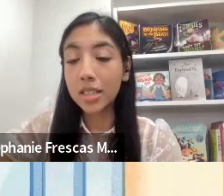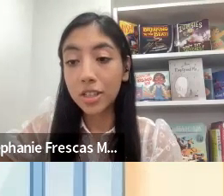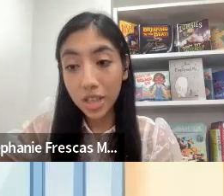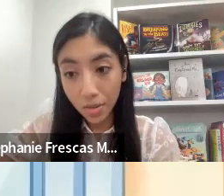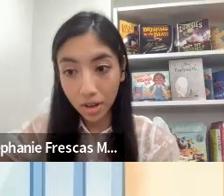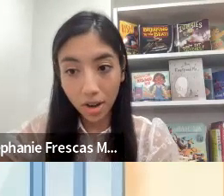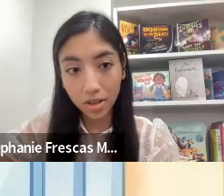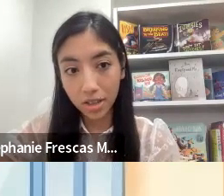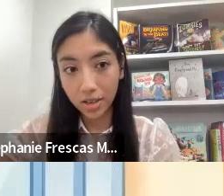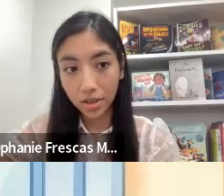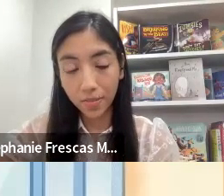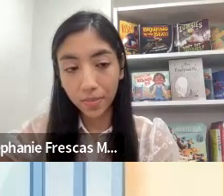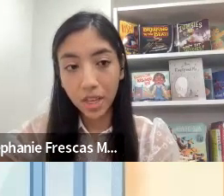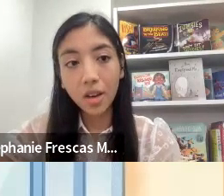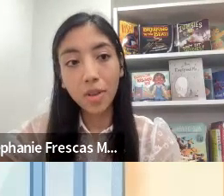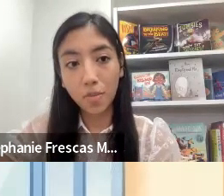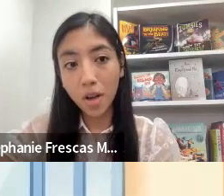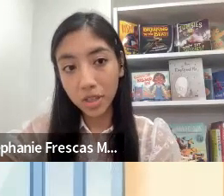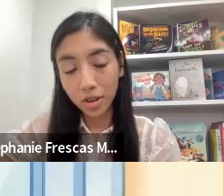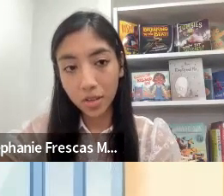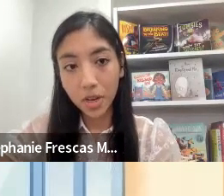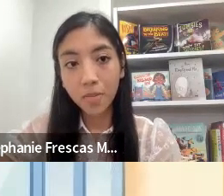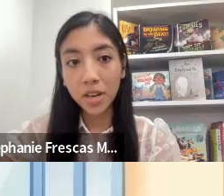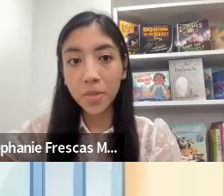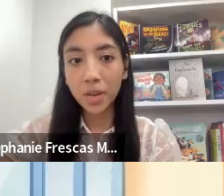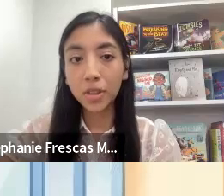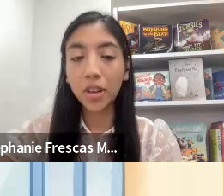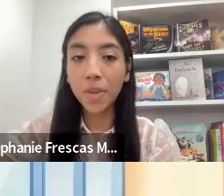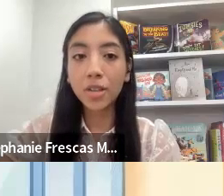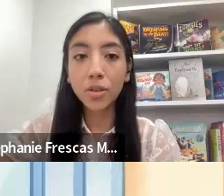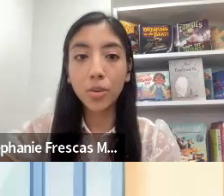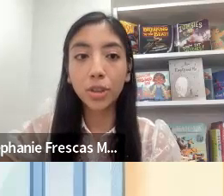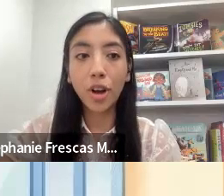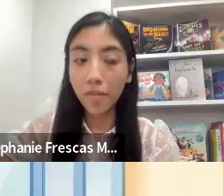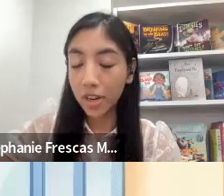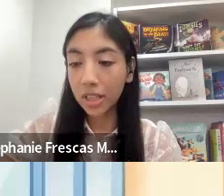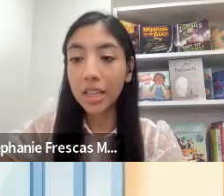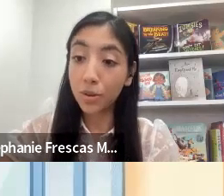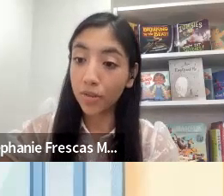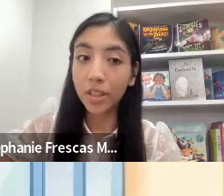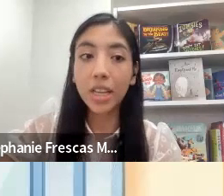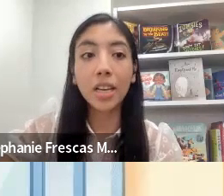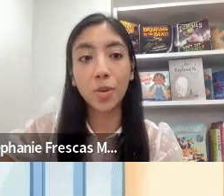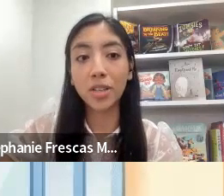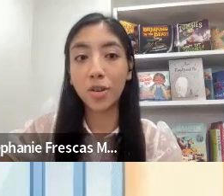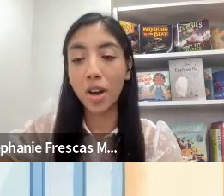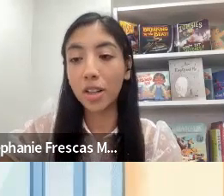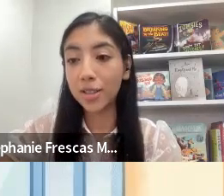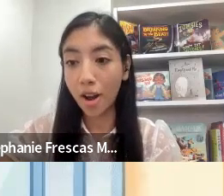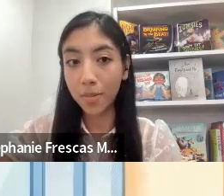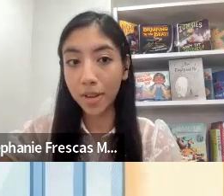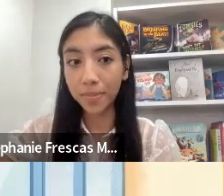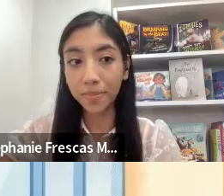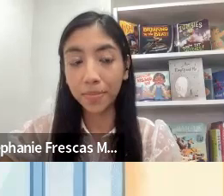asked. Did she want Connor to kiss her? With her mom's encouragement, Miriam is able to come back to school to confidently and joyfully express her